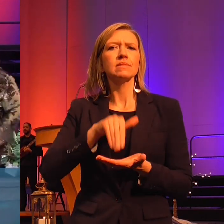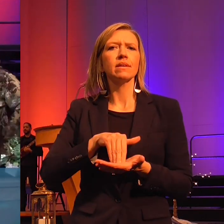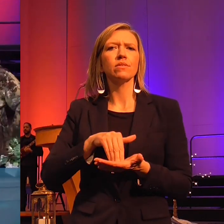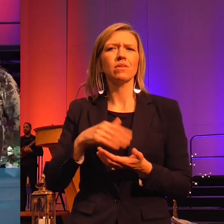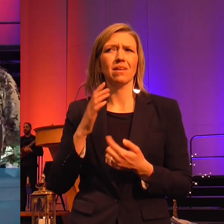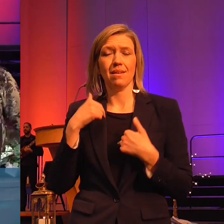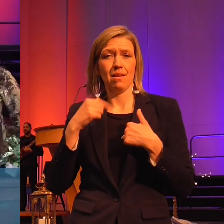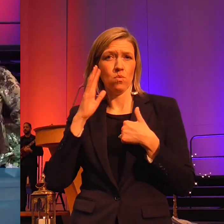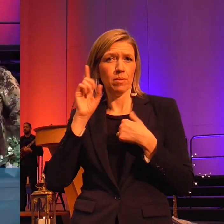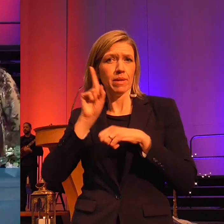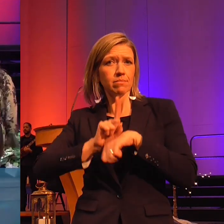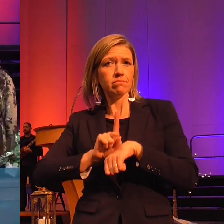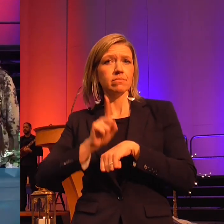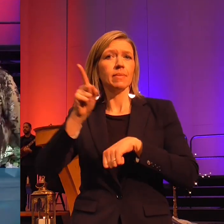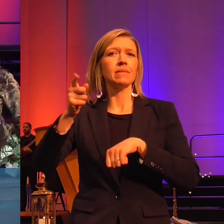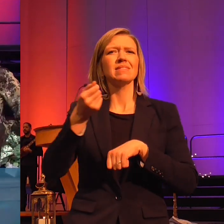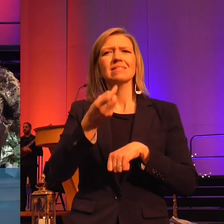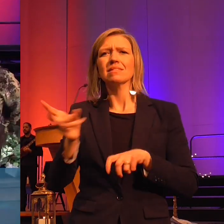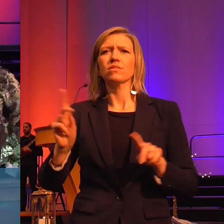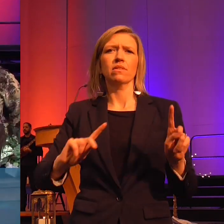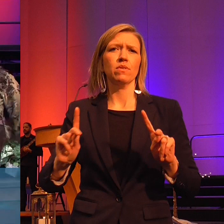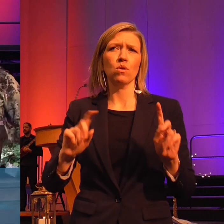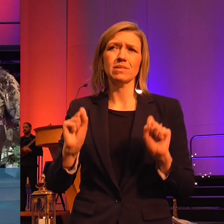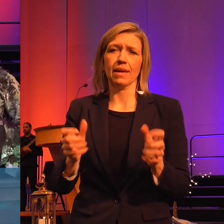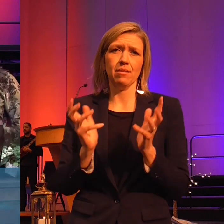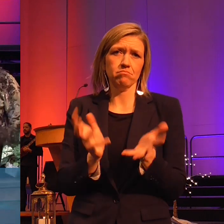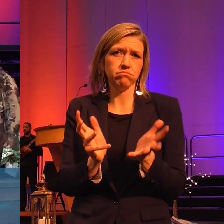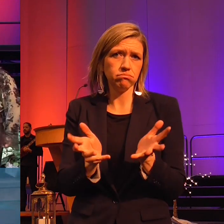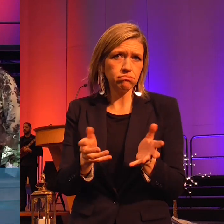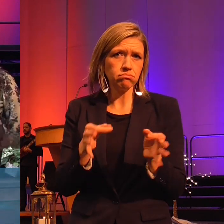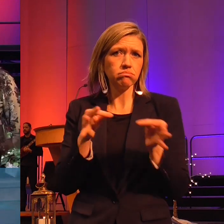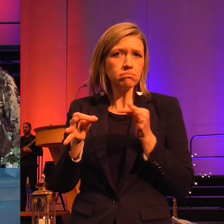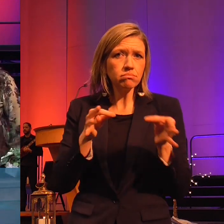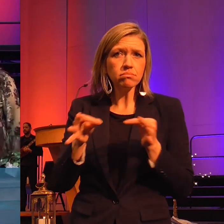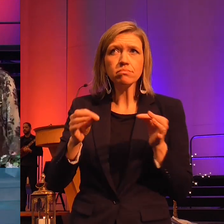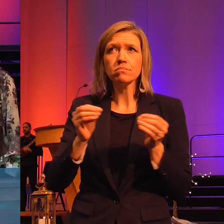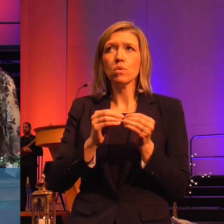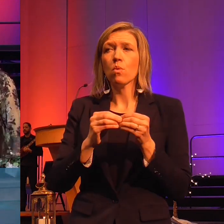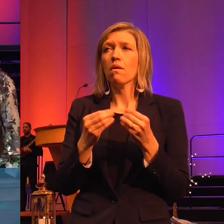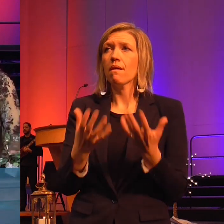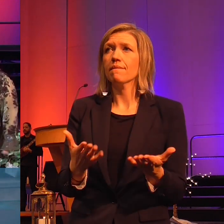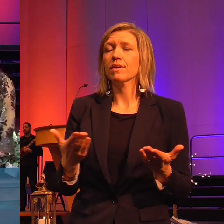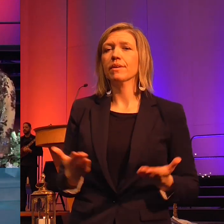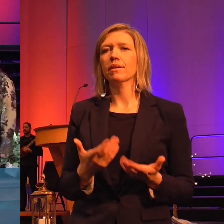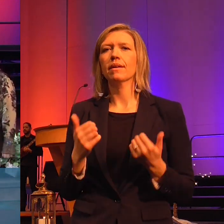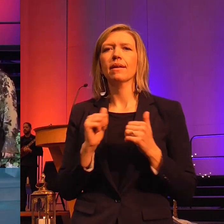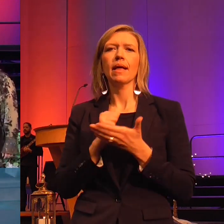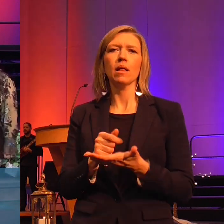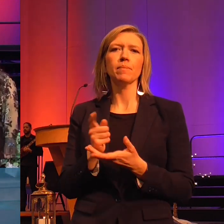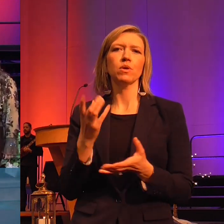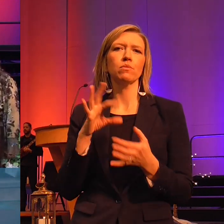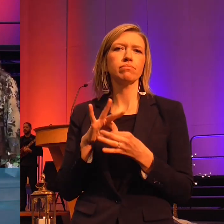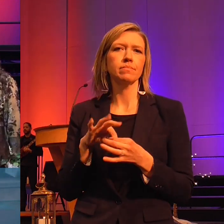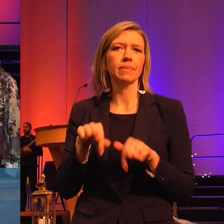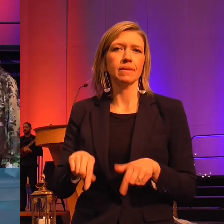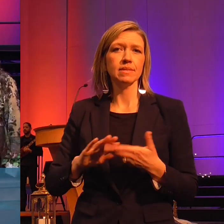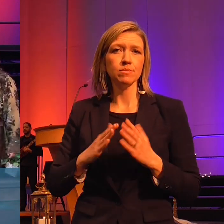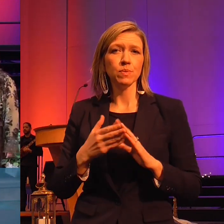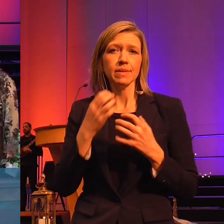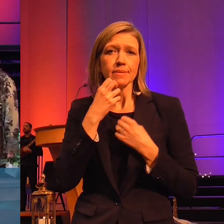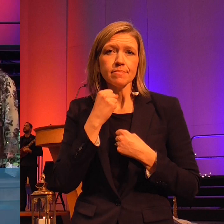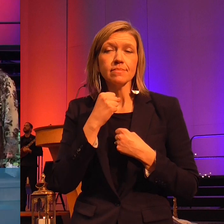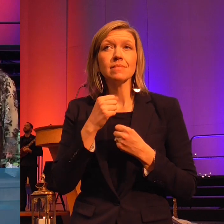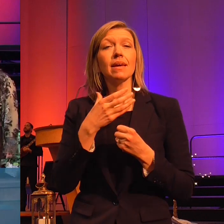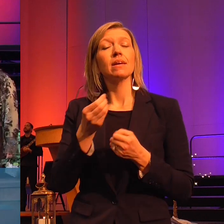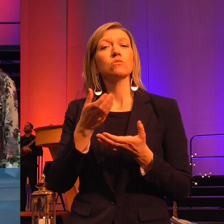out there. There's several folks that can talk to you more about what we offer here and help you get plugged into this beloved community. And also there's